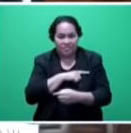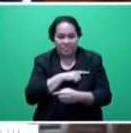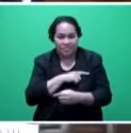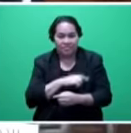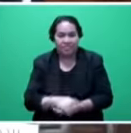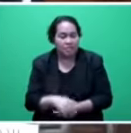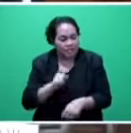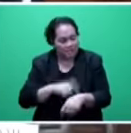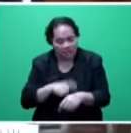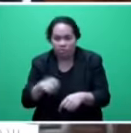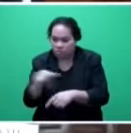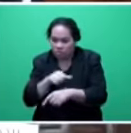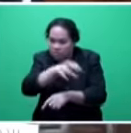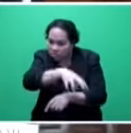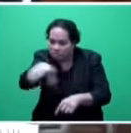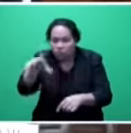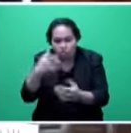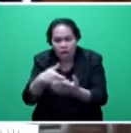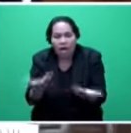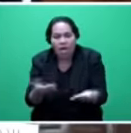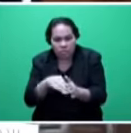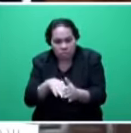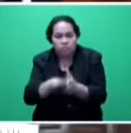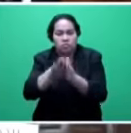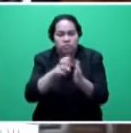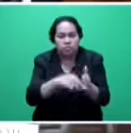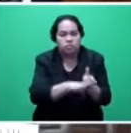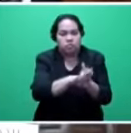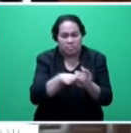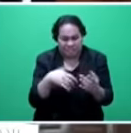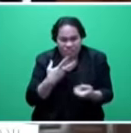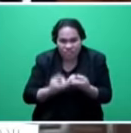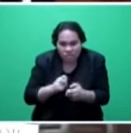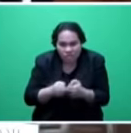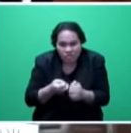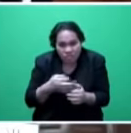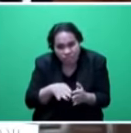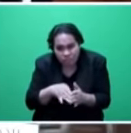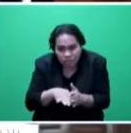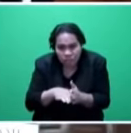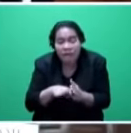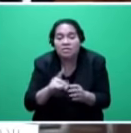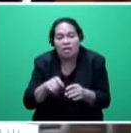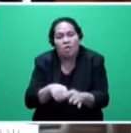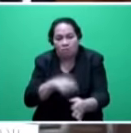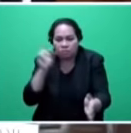sectors to rebound. While some may take a shorter lag period, Some will take